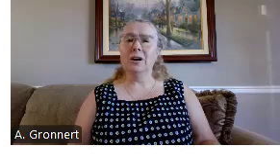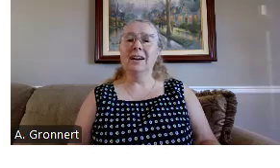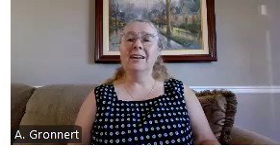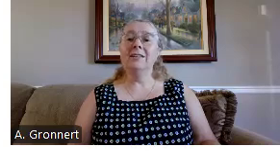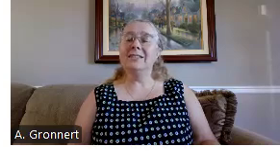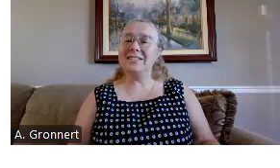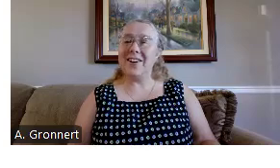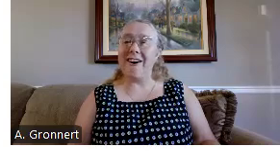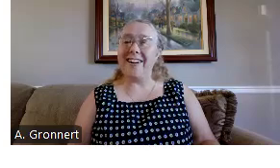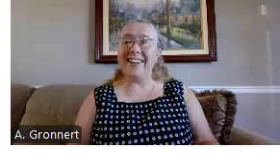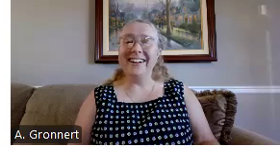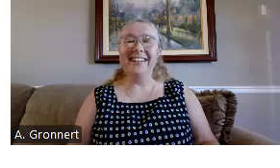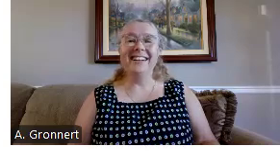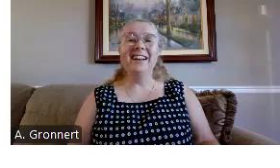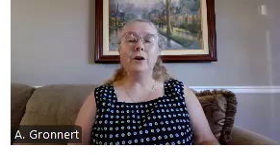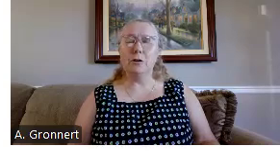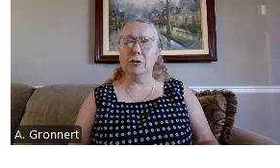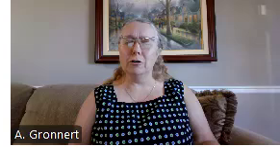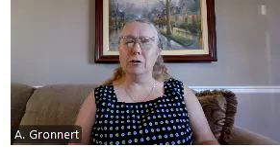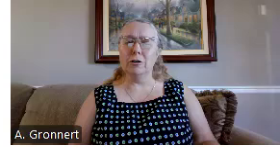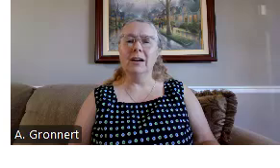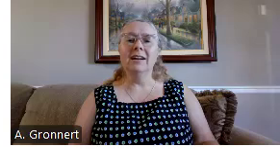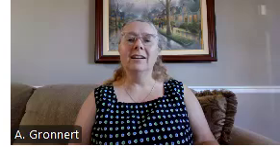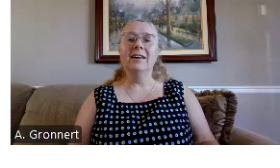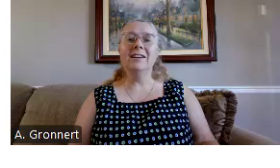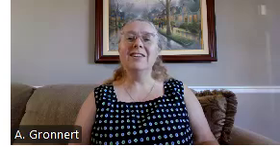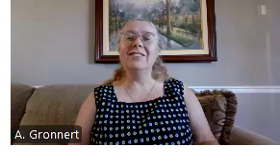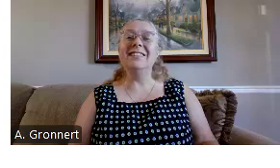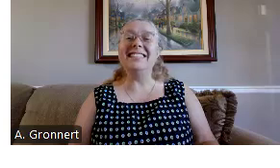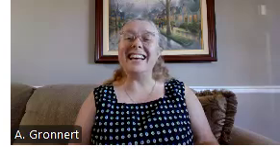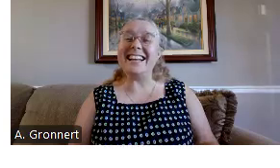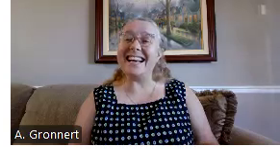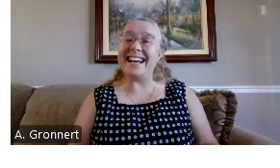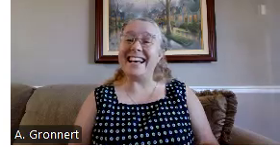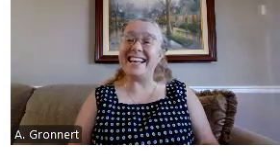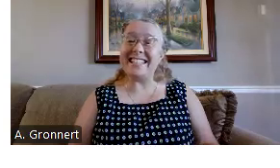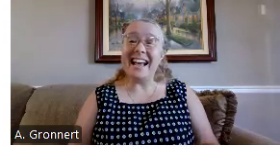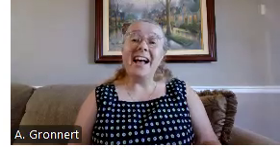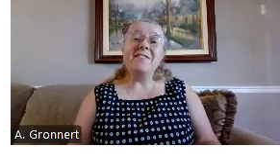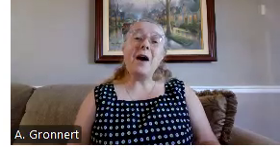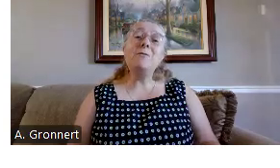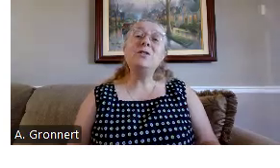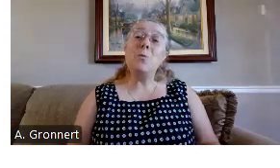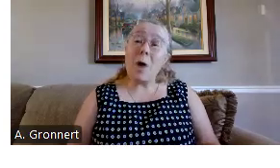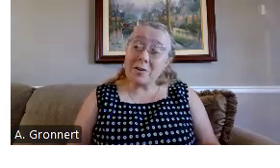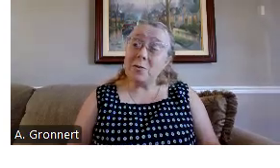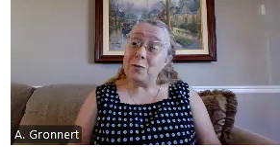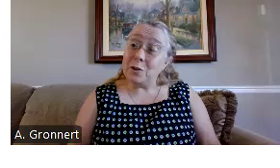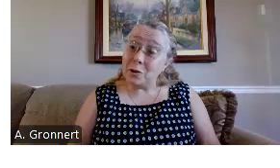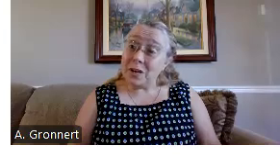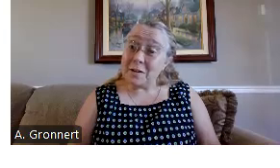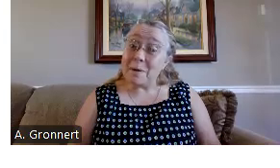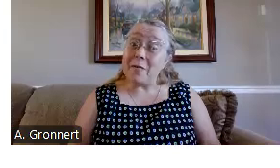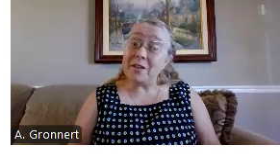R. Star. R. You did it. That was